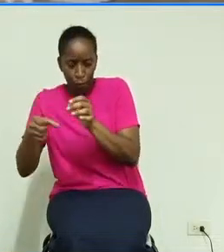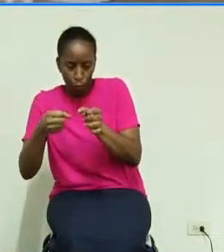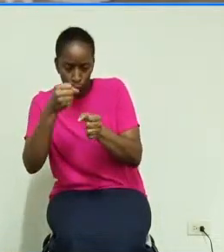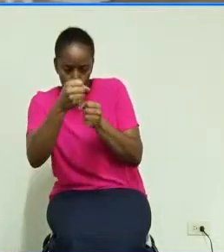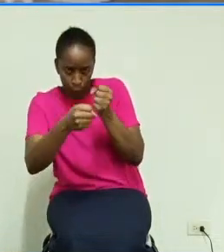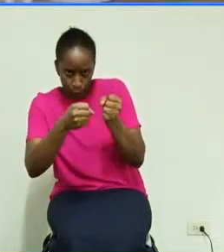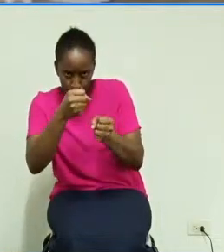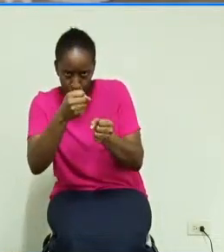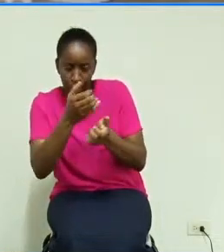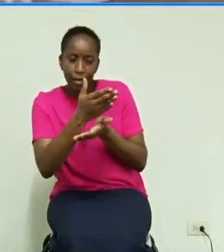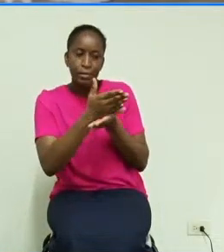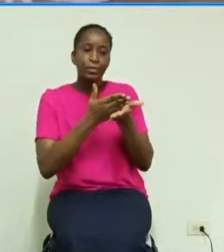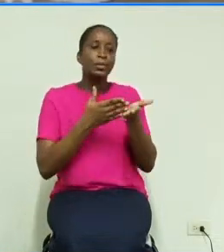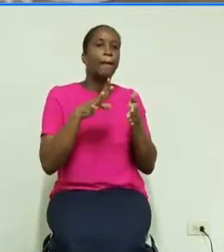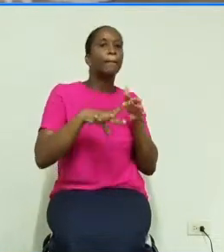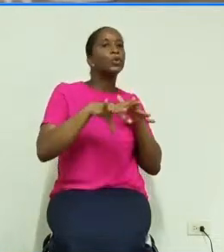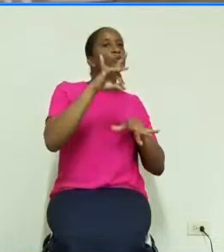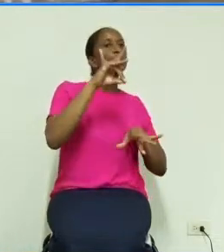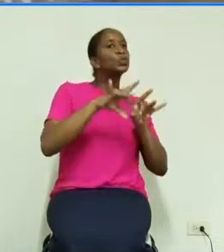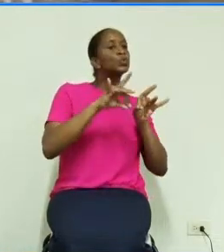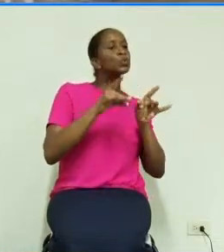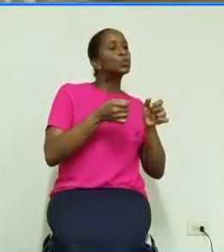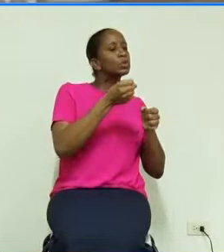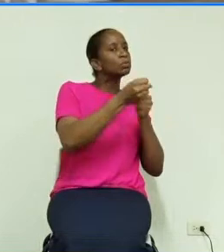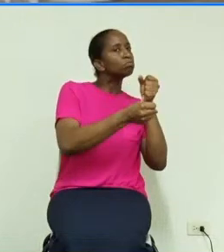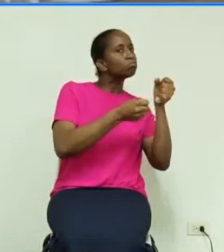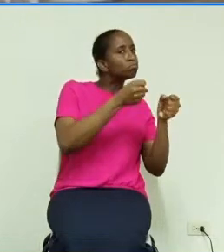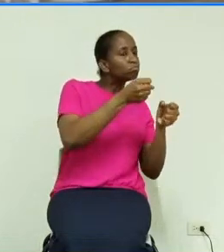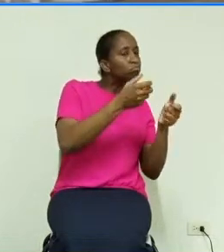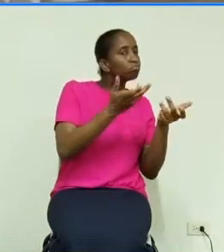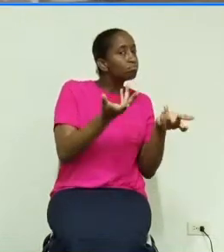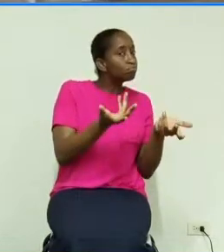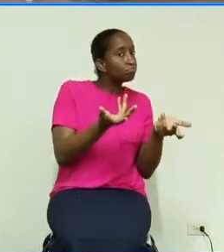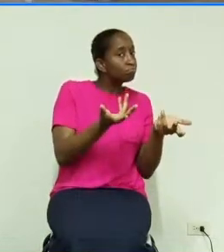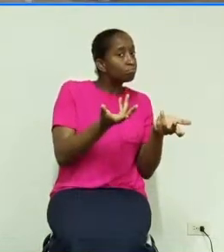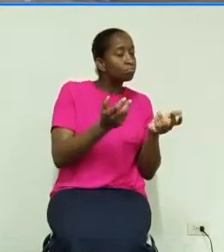expressed not once or twice, but a few times.